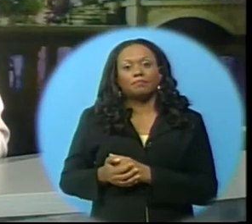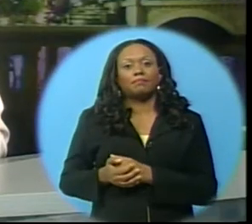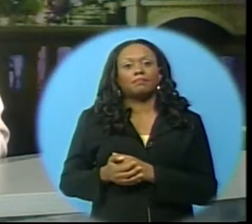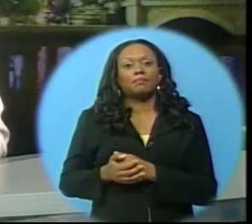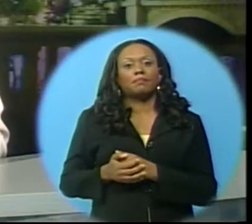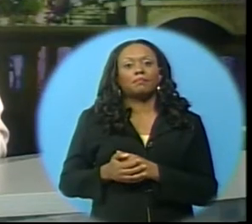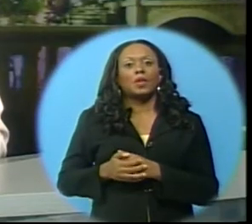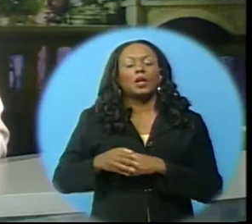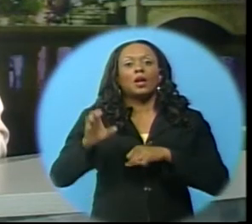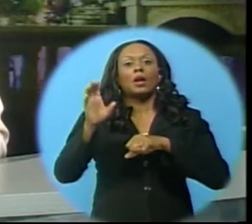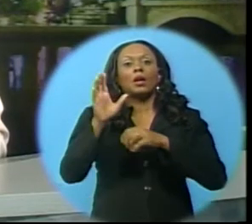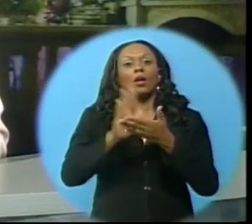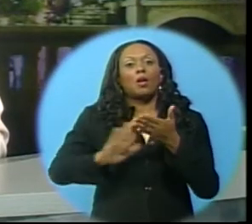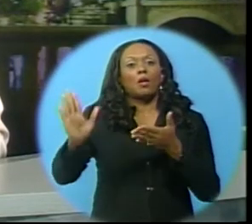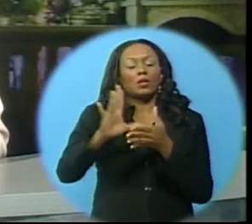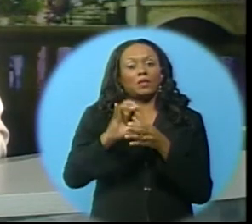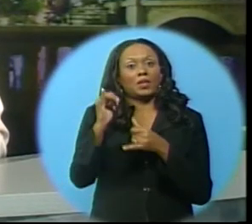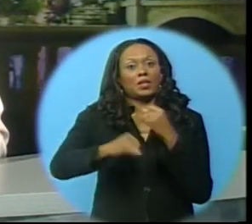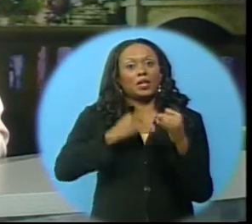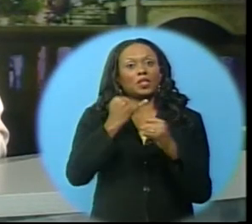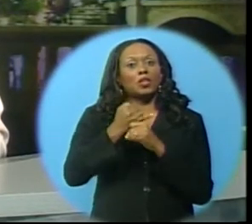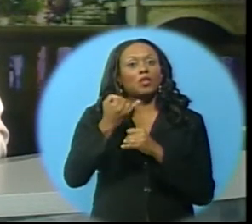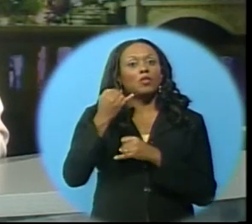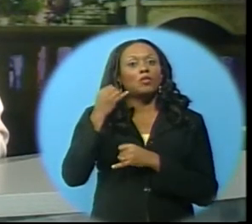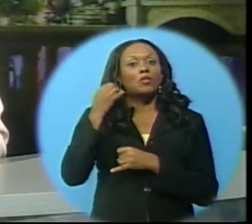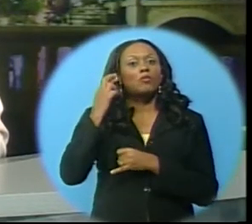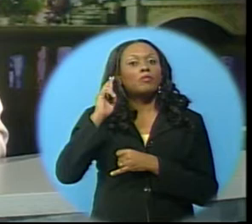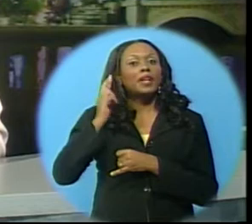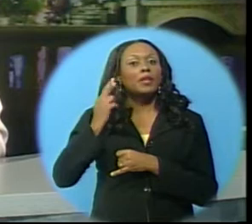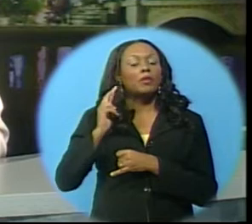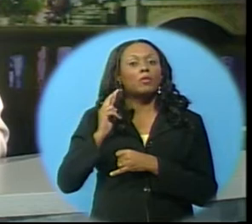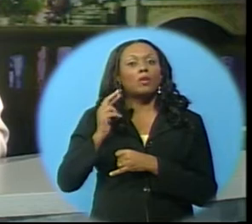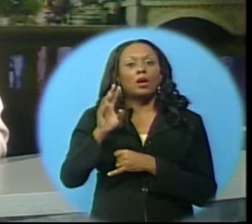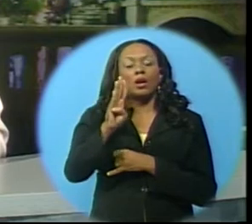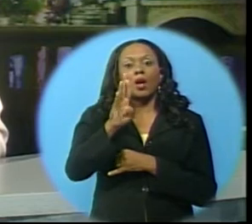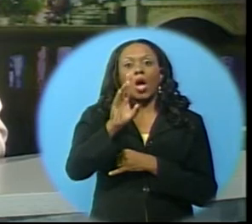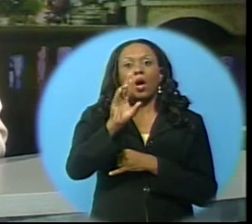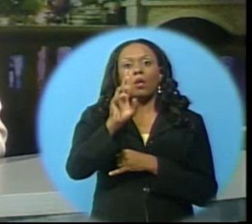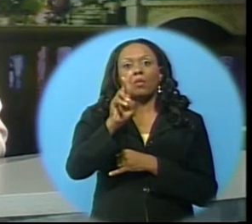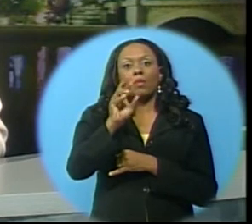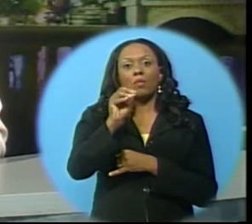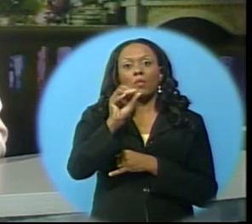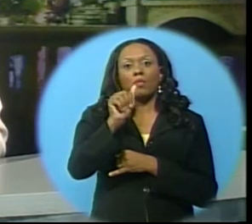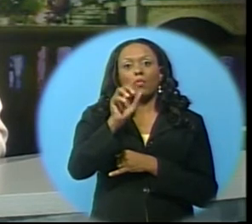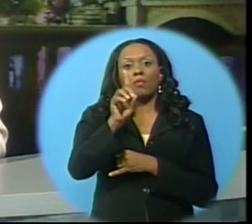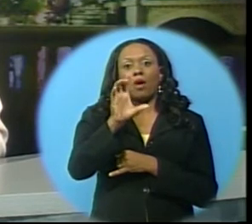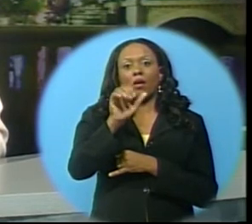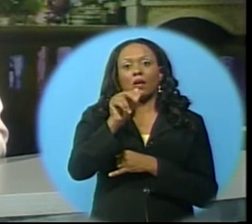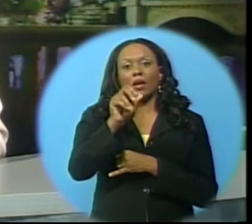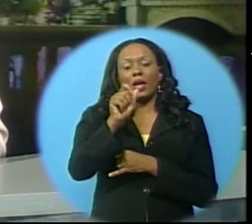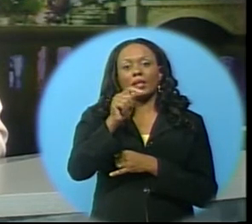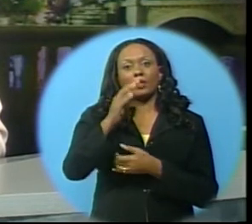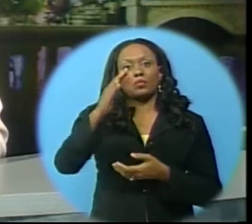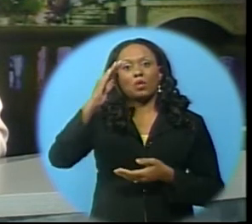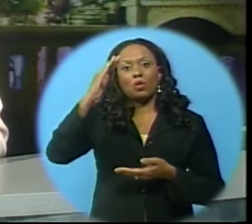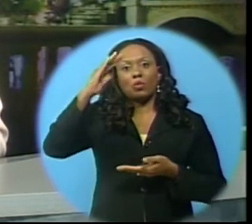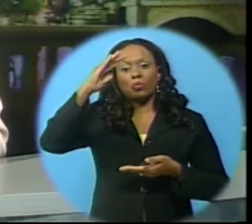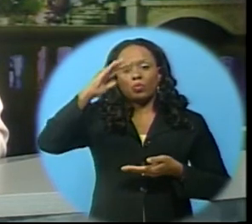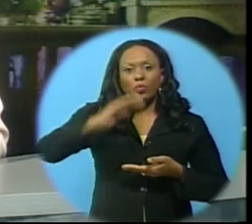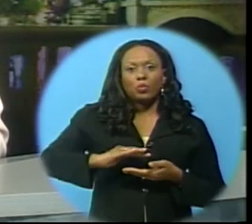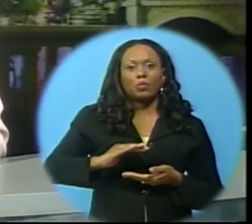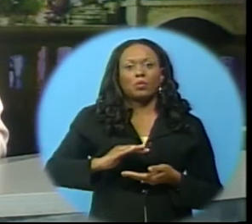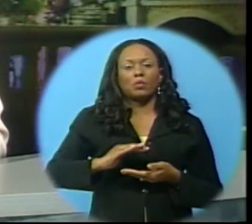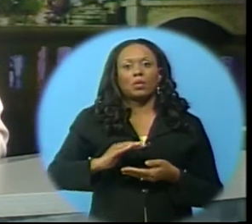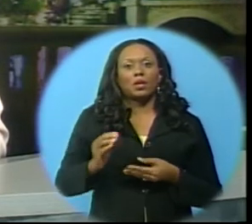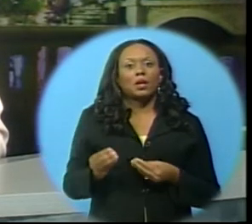College of International Radio Broadcasting has dramatically slashed its rates in response to the ongoing economic difficulties, while